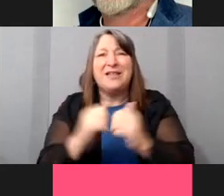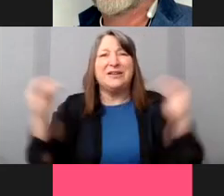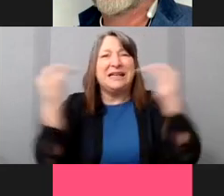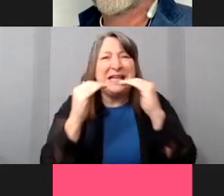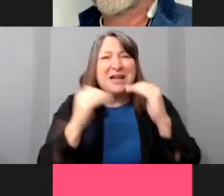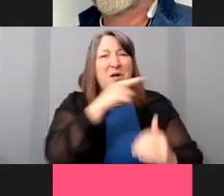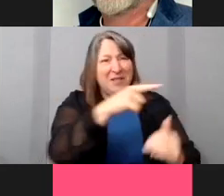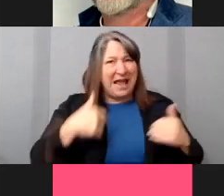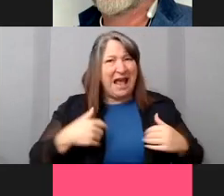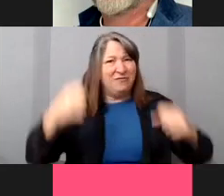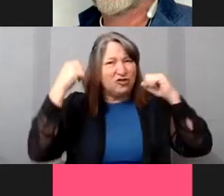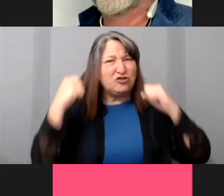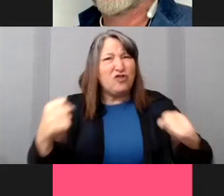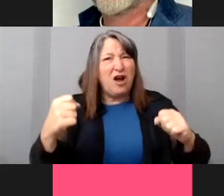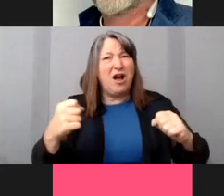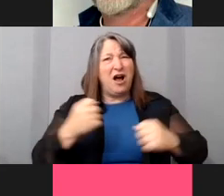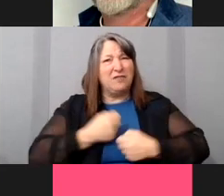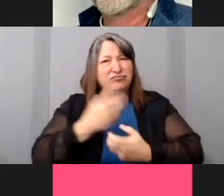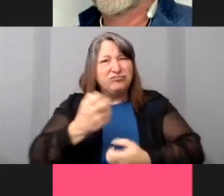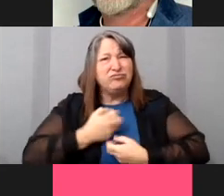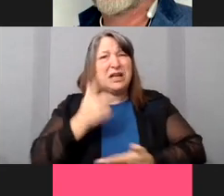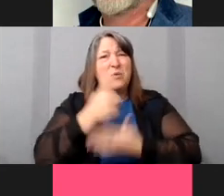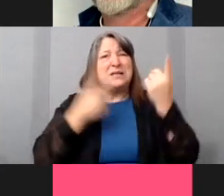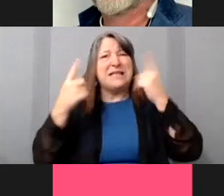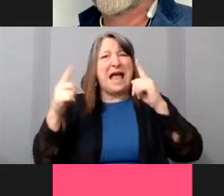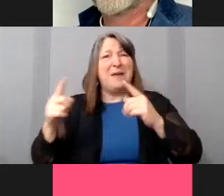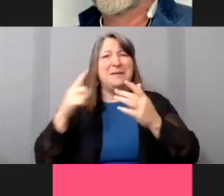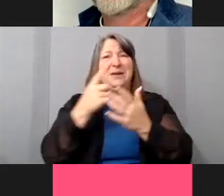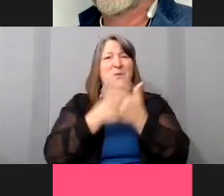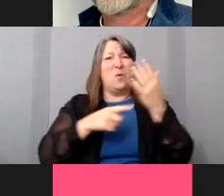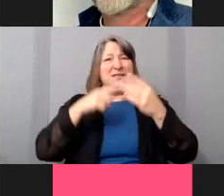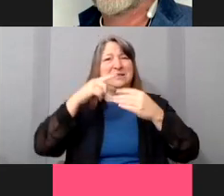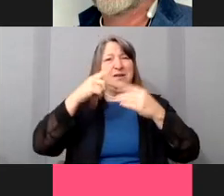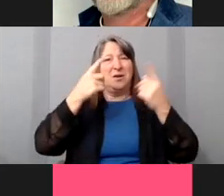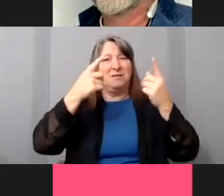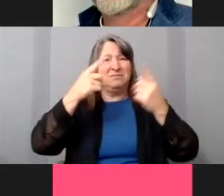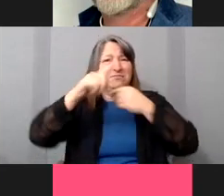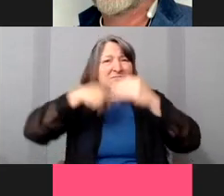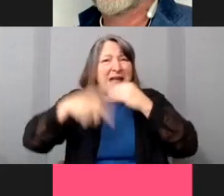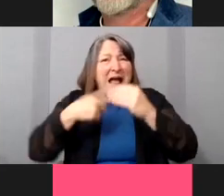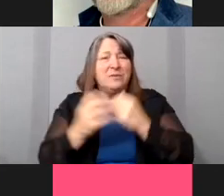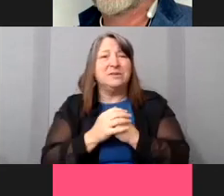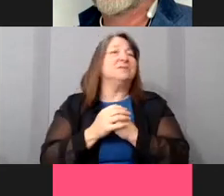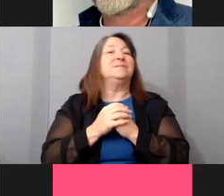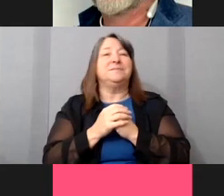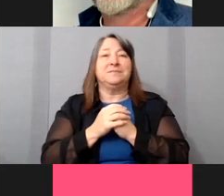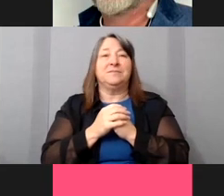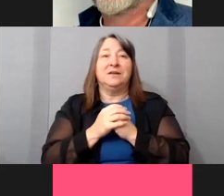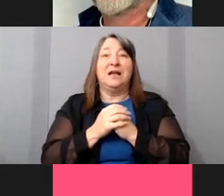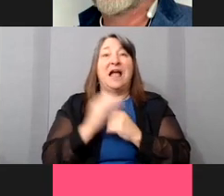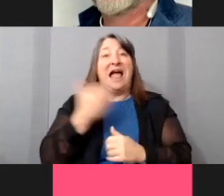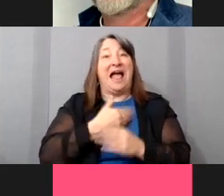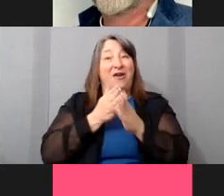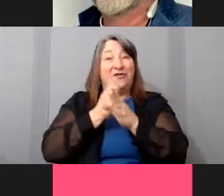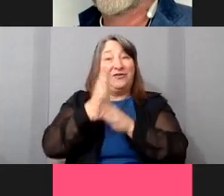what it's all about. I think cultural humility and responsiveness. Unfortunately, the demographics of our field